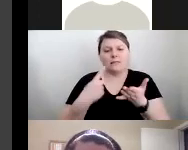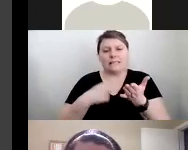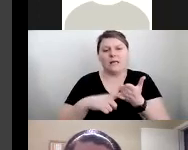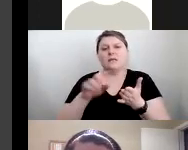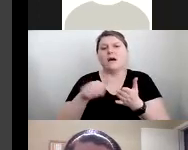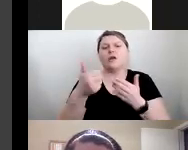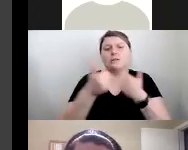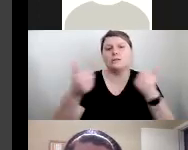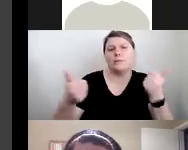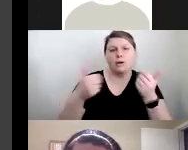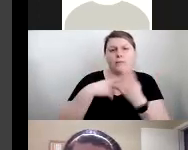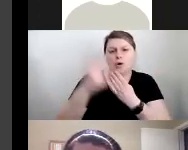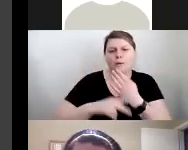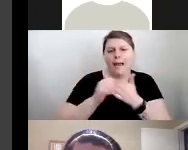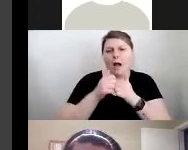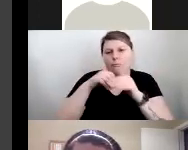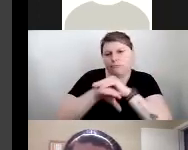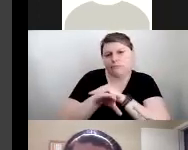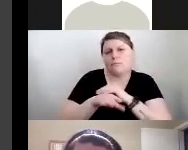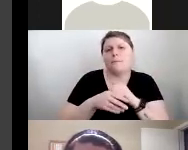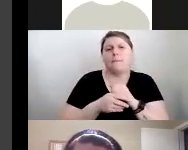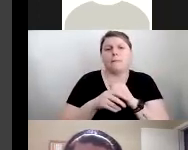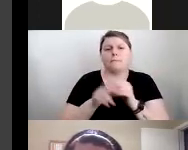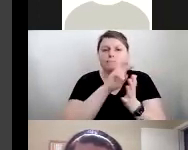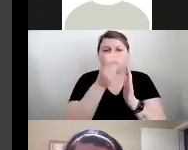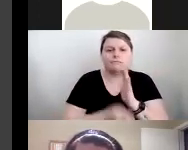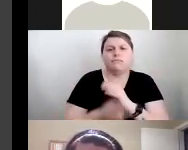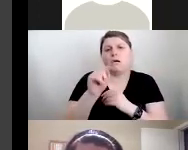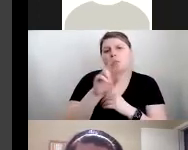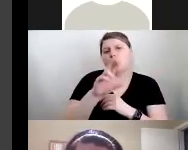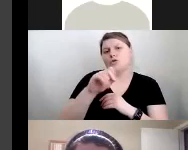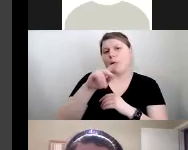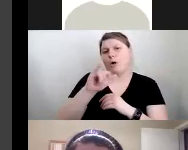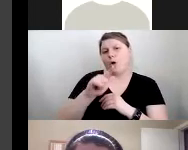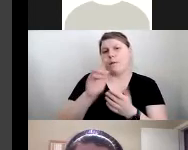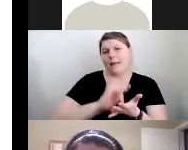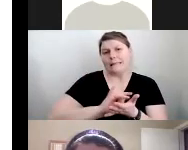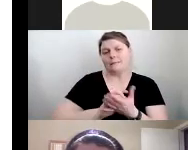standalone ways that you can immerse yourself in tropical medicine, or at least introduce yourself.